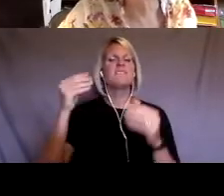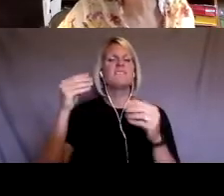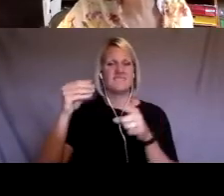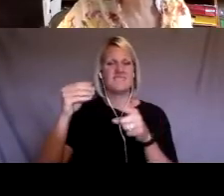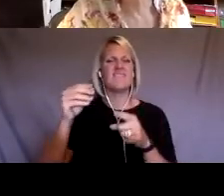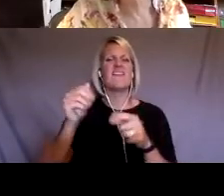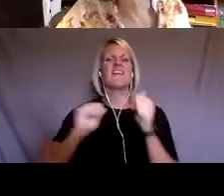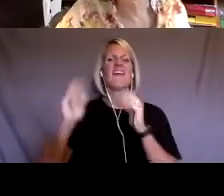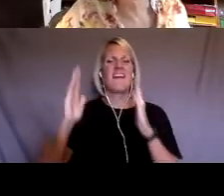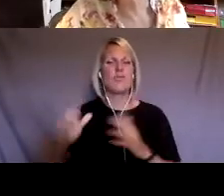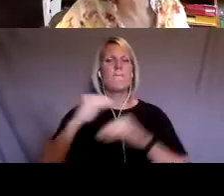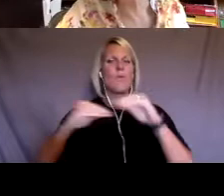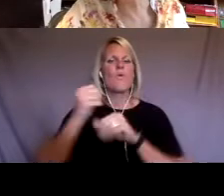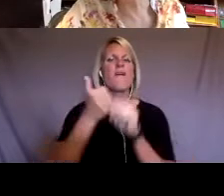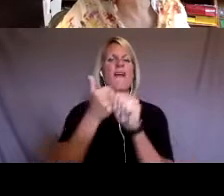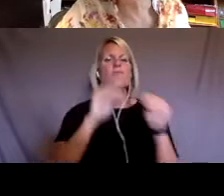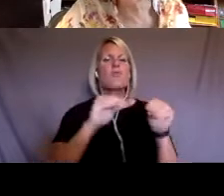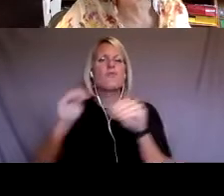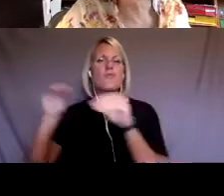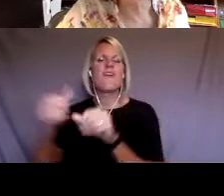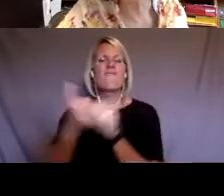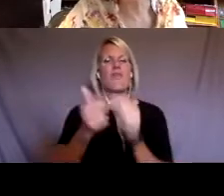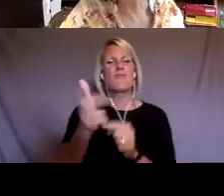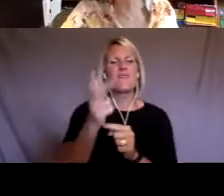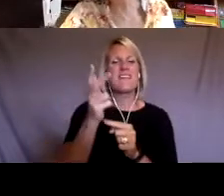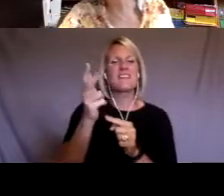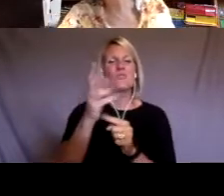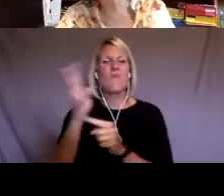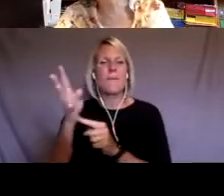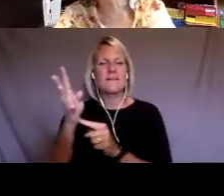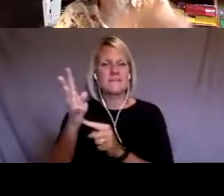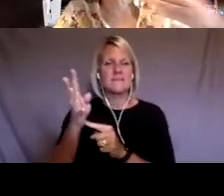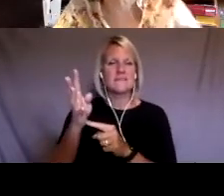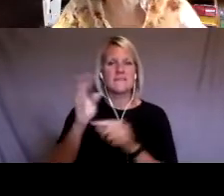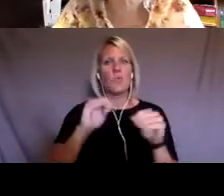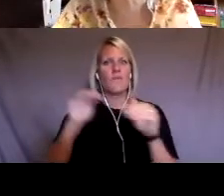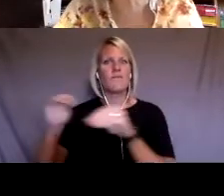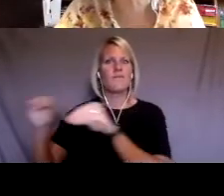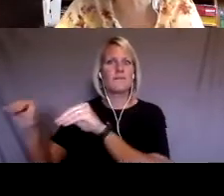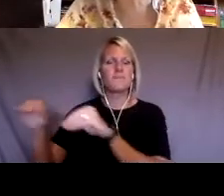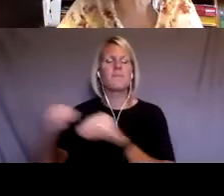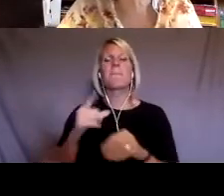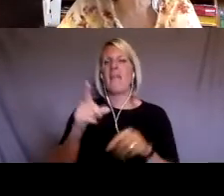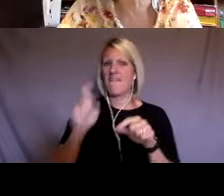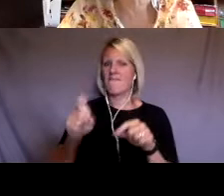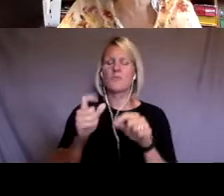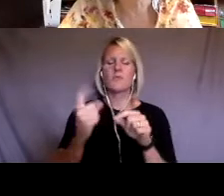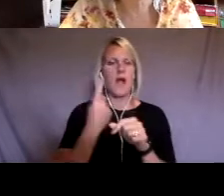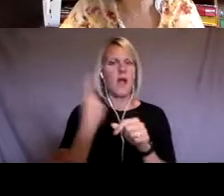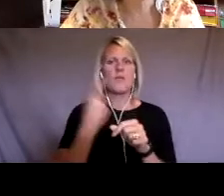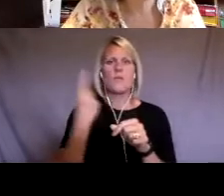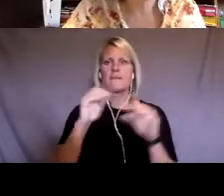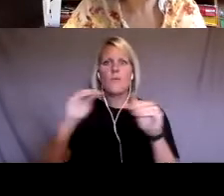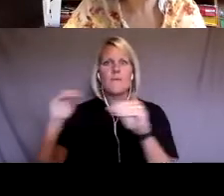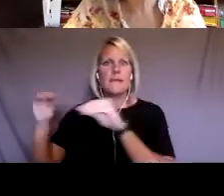minutes. Street vendors in the city of Santa Ana, another city on my survey, they have to be constantly on the move.